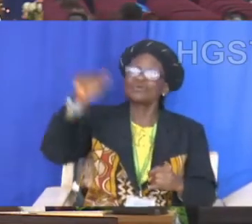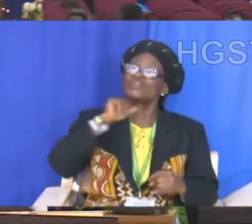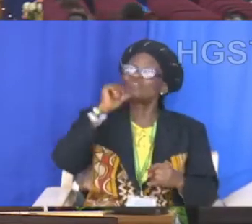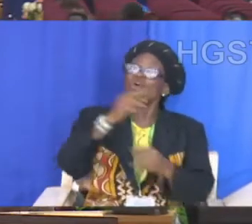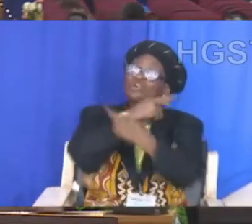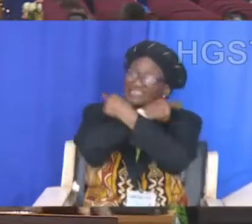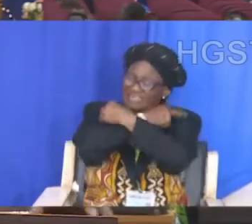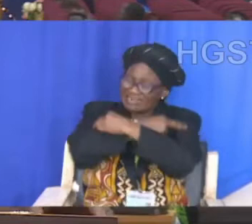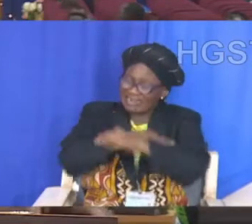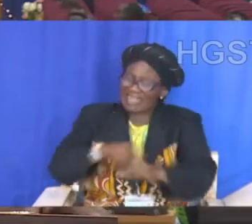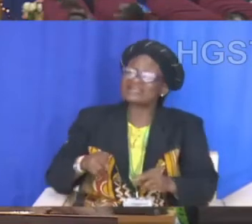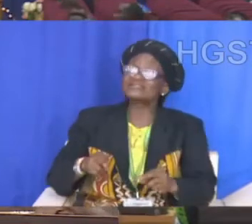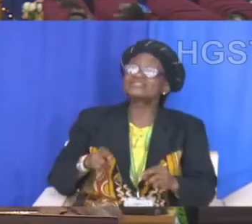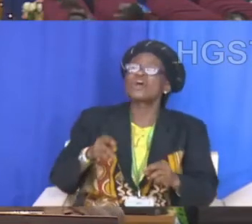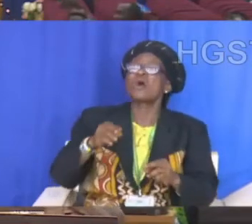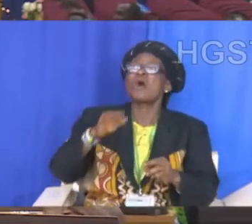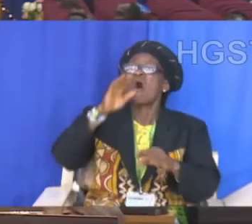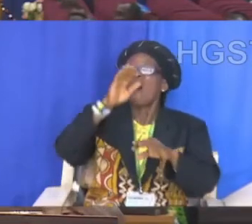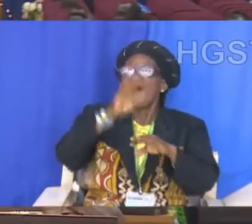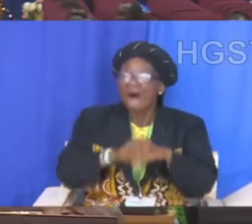That's a settled matter.